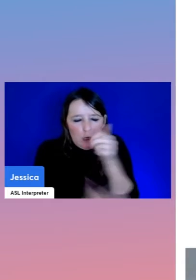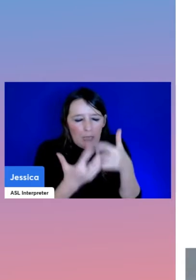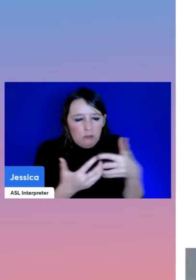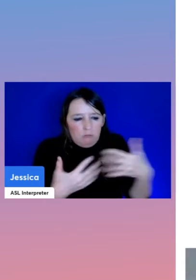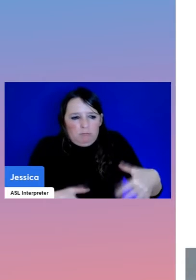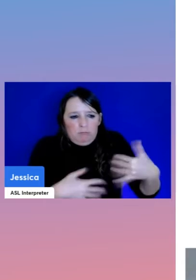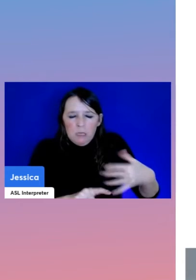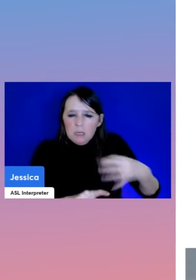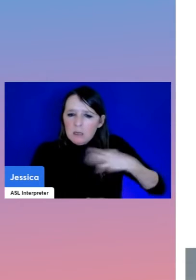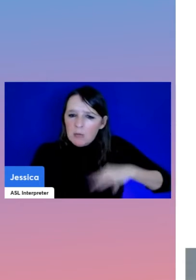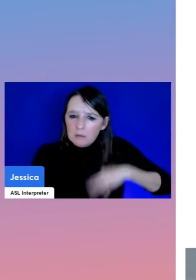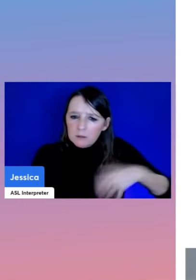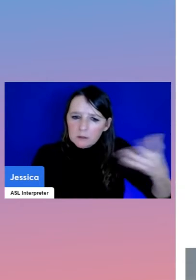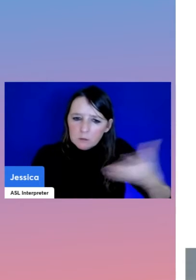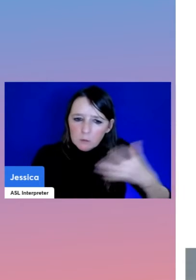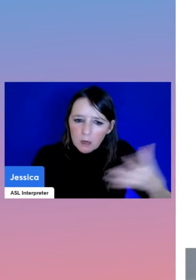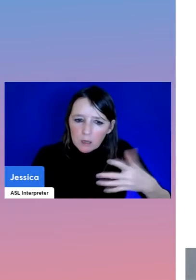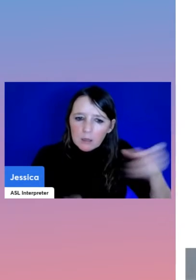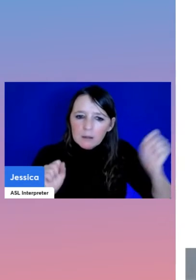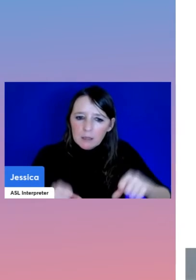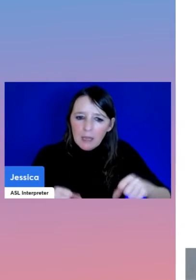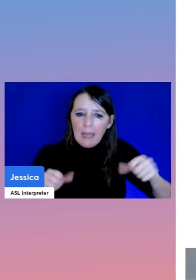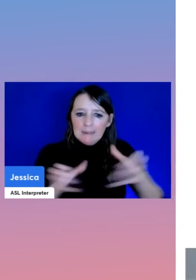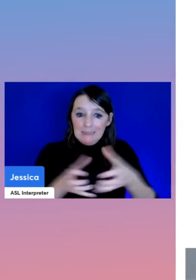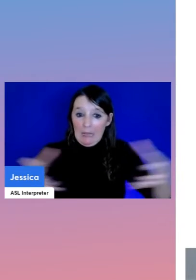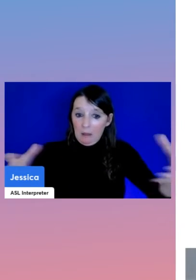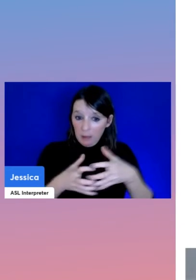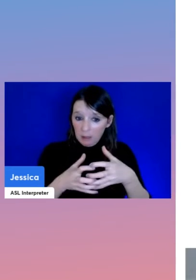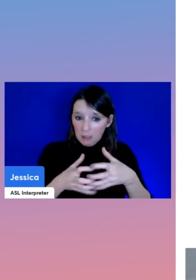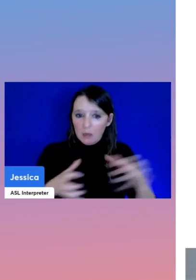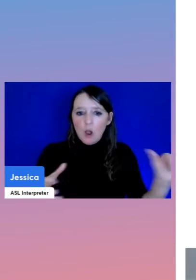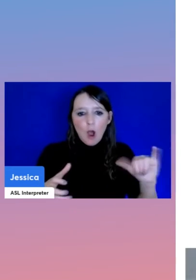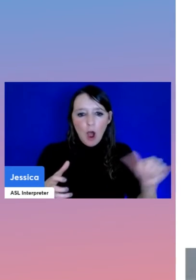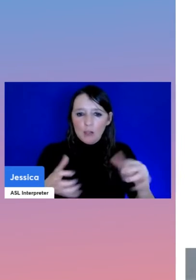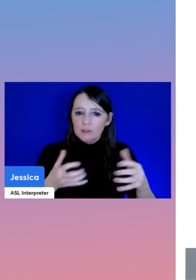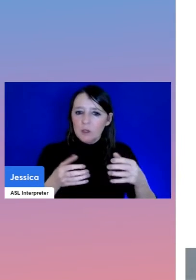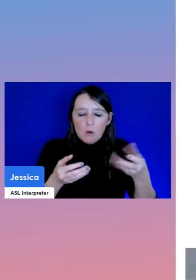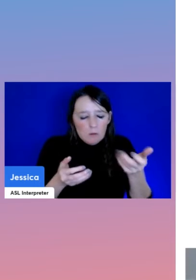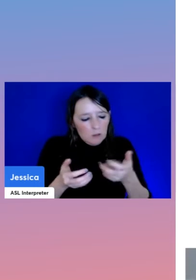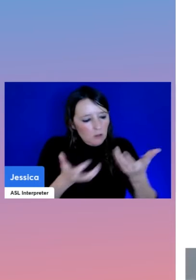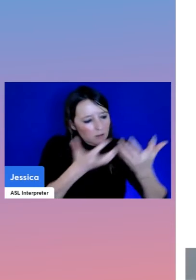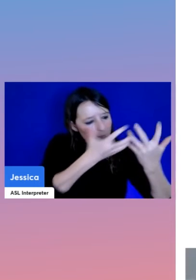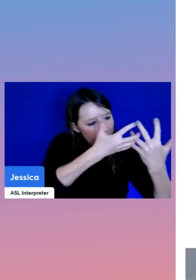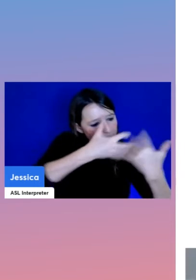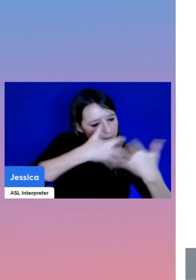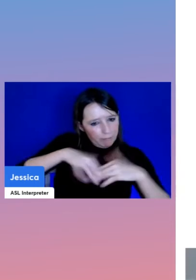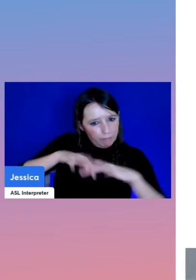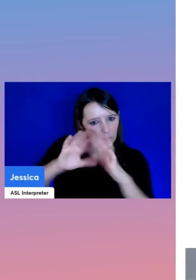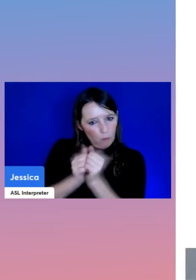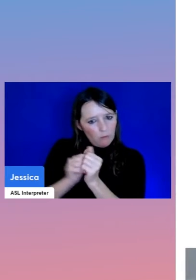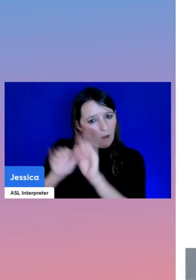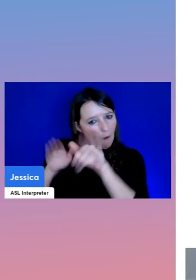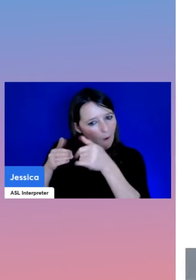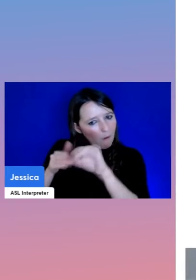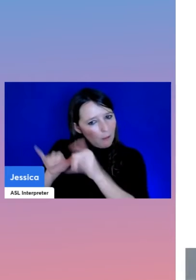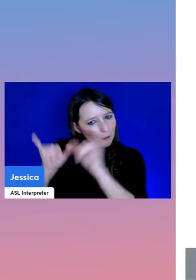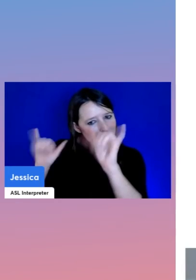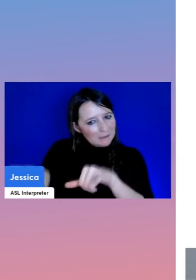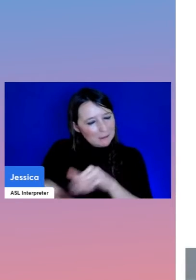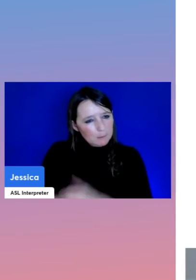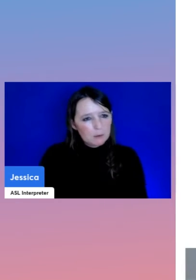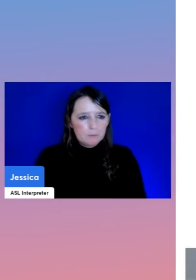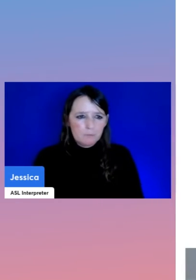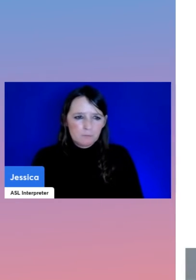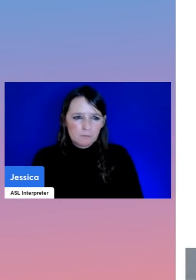be centralization and scalability, seamless integration with the Vault ecosystem. Let's take a closer look at